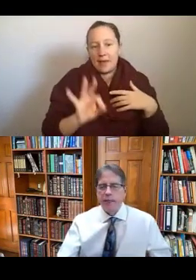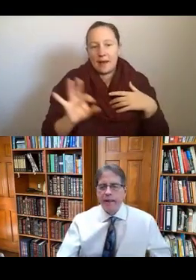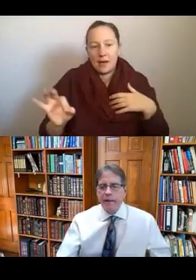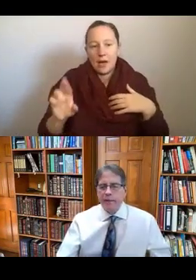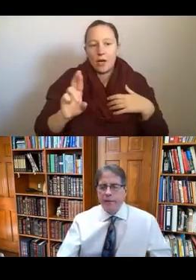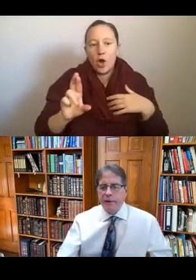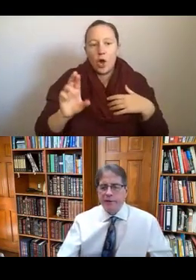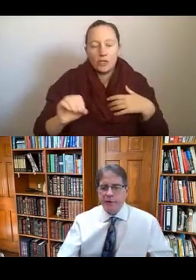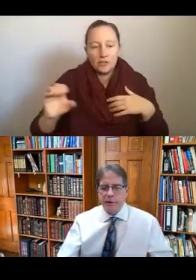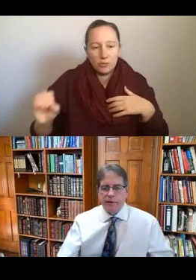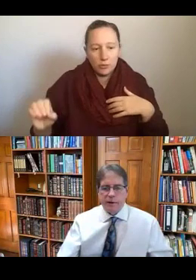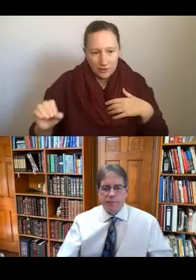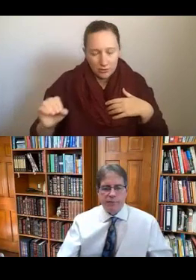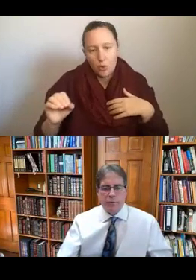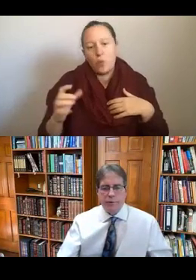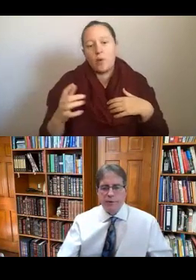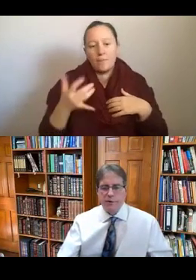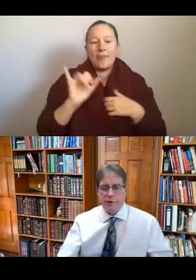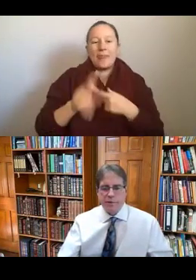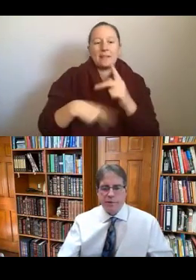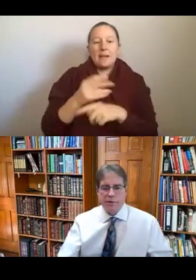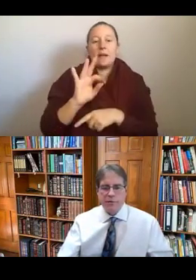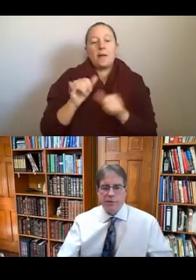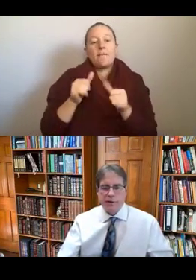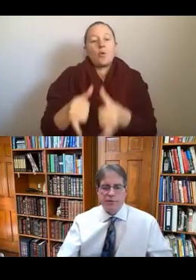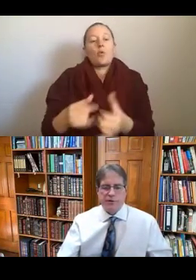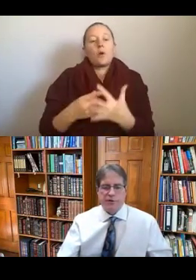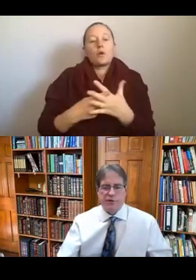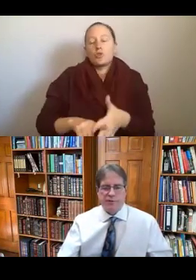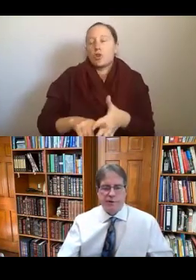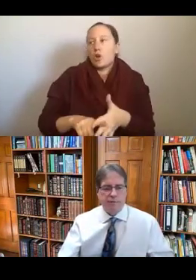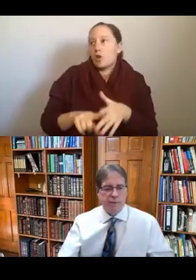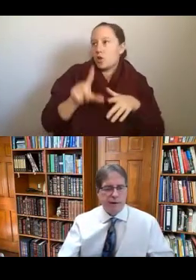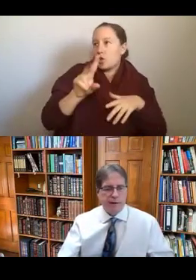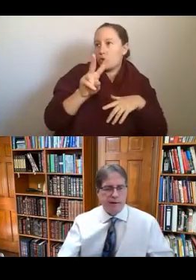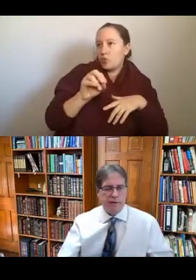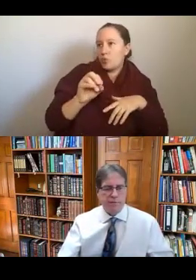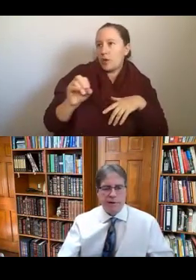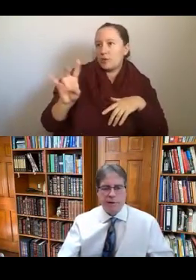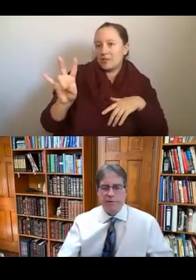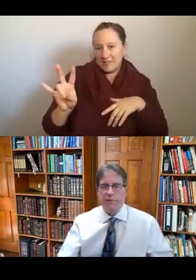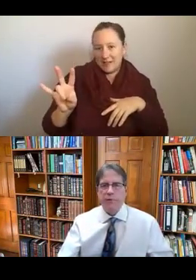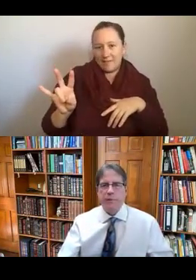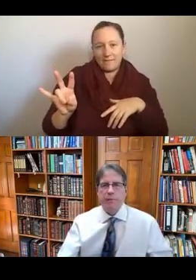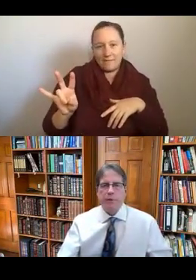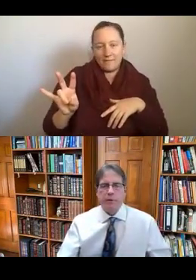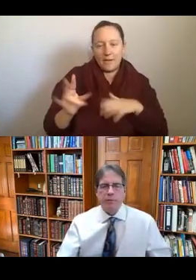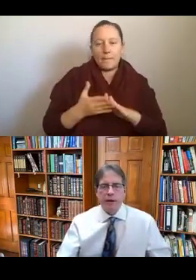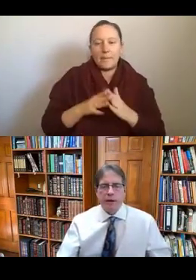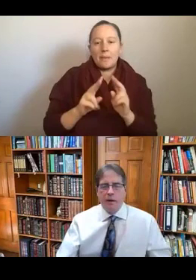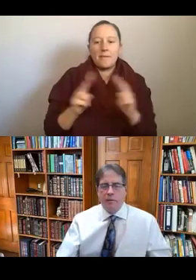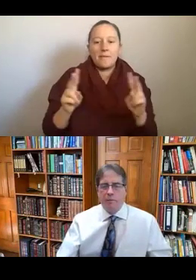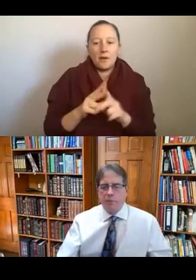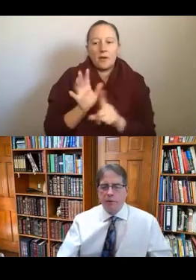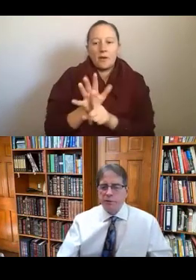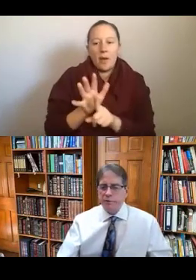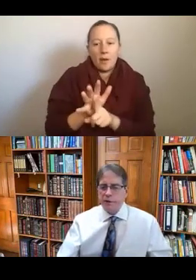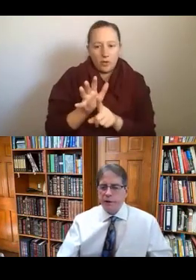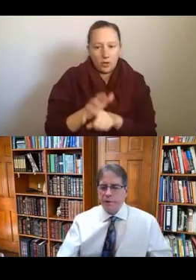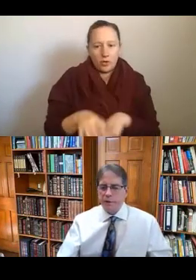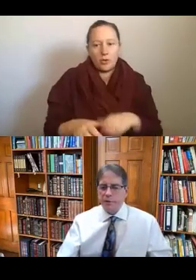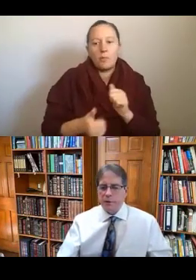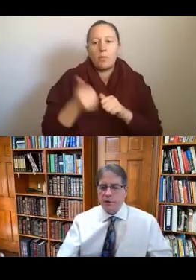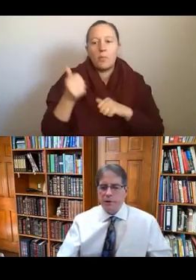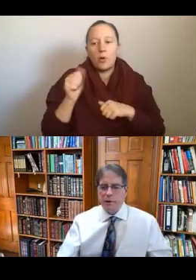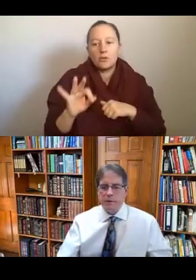R00. That's a type of award that was started up in 2007 and has become very, very popular. Most of